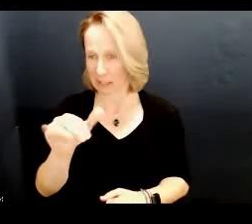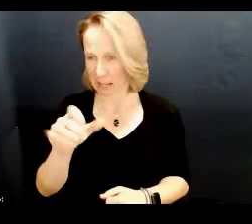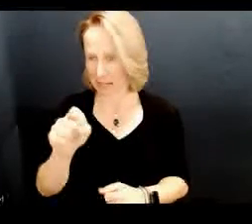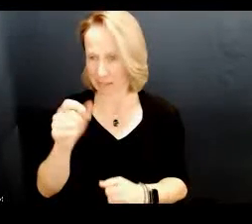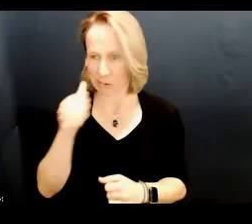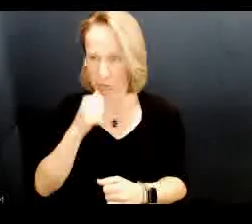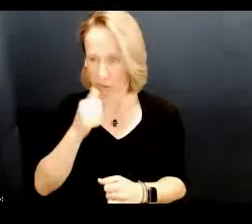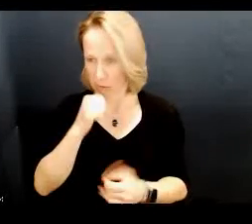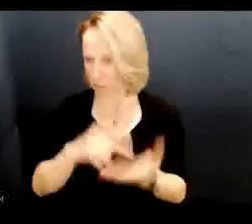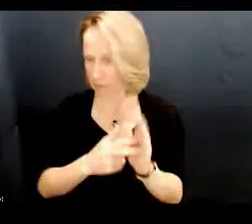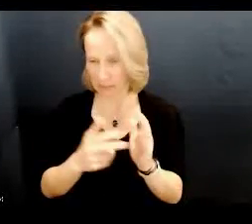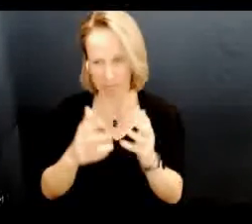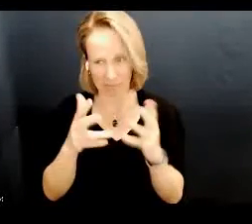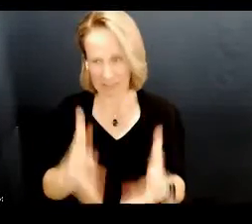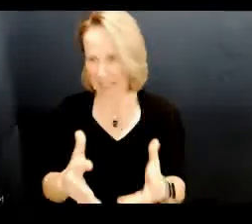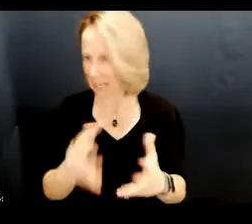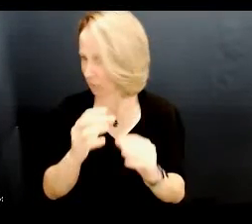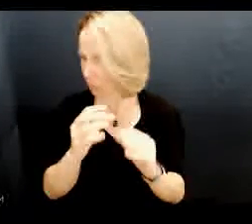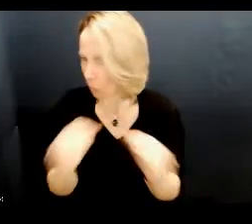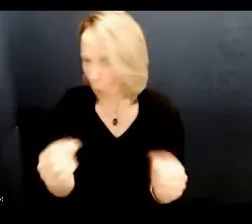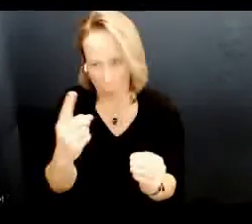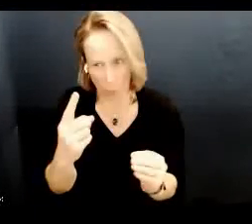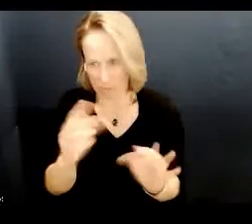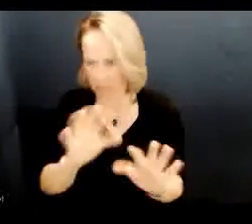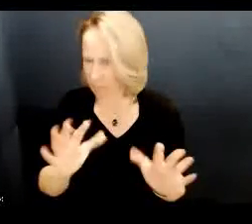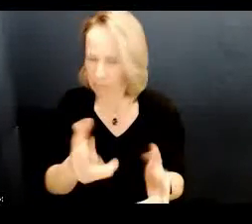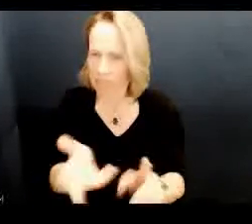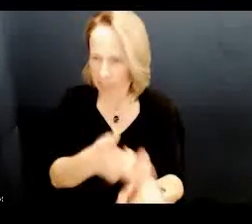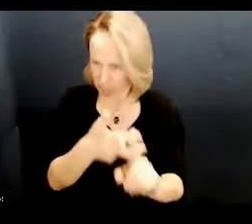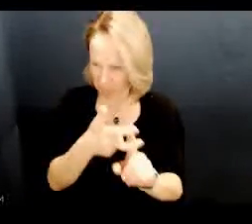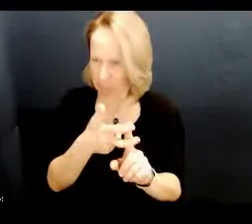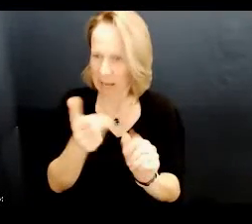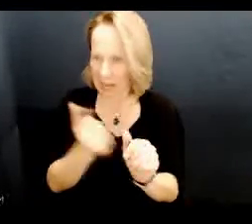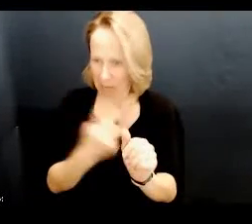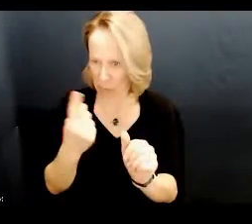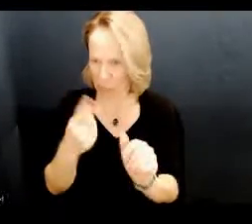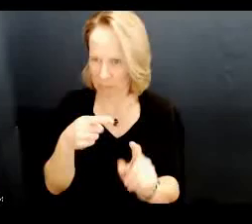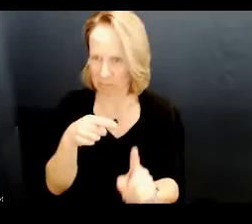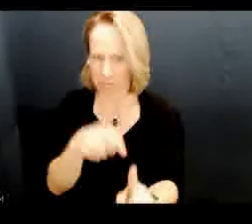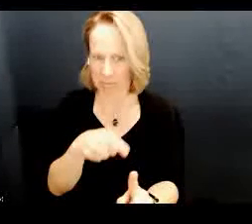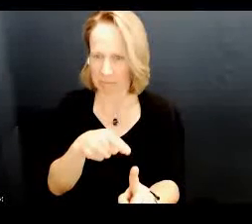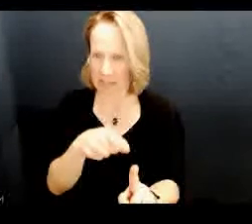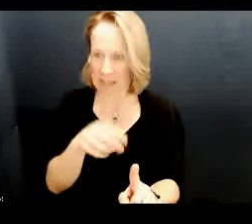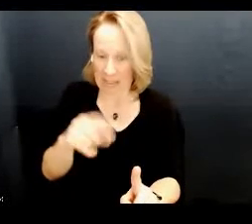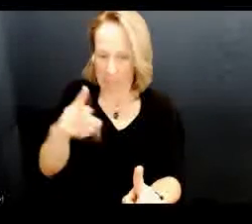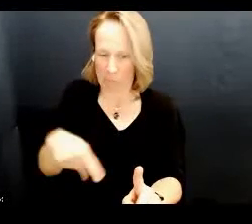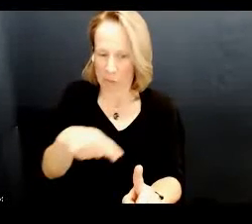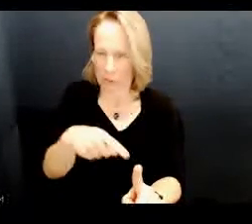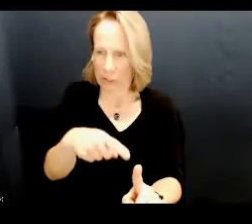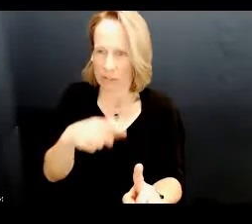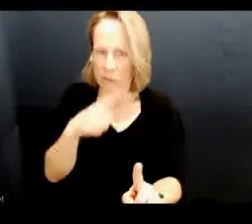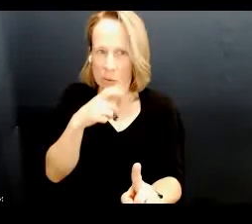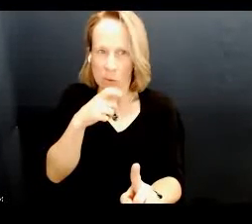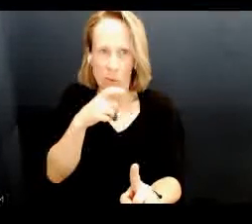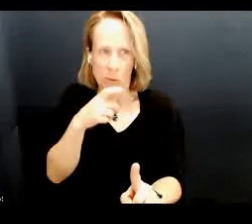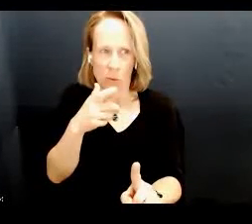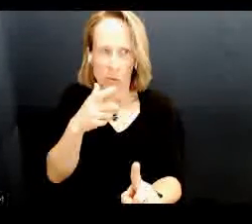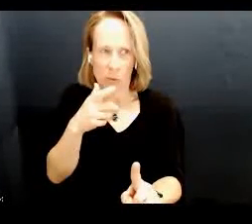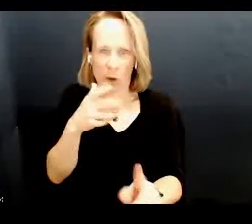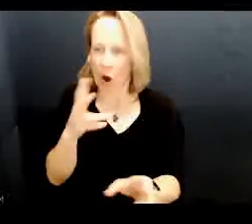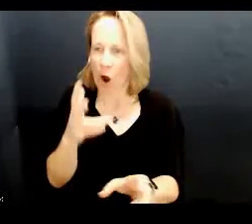talk about how we are reaching the person who is the least likely to come into